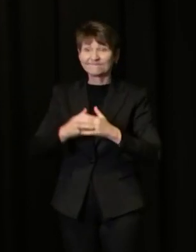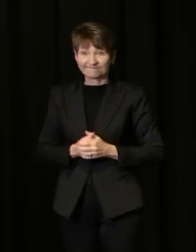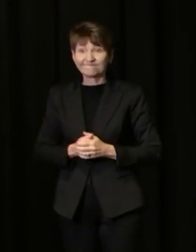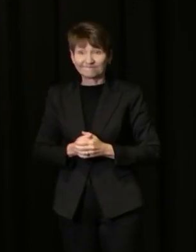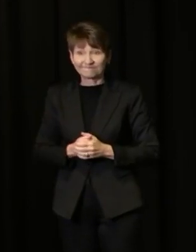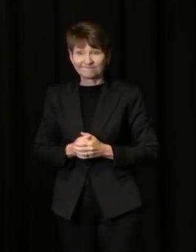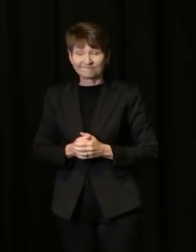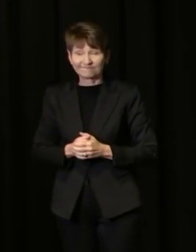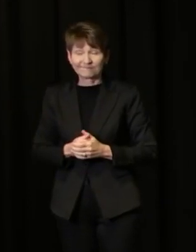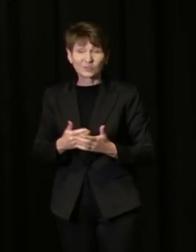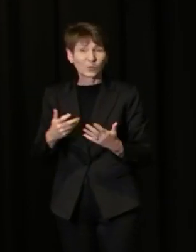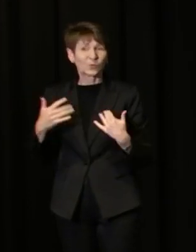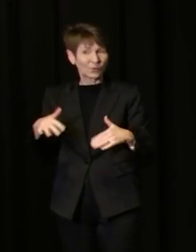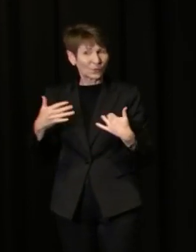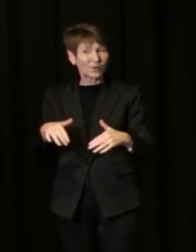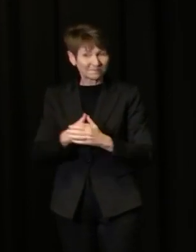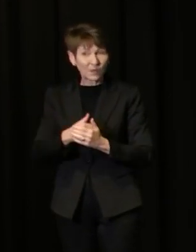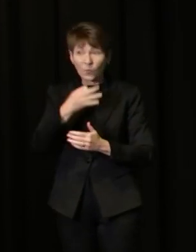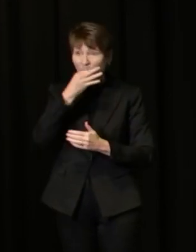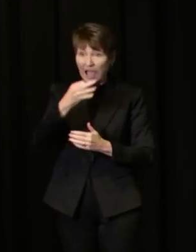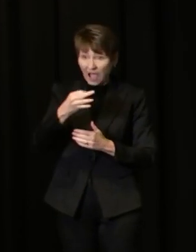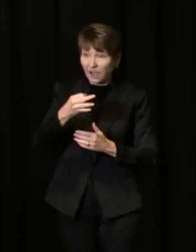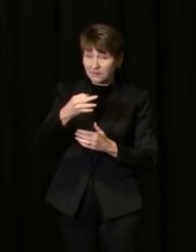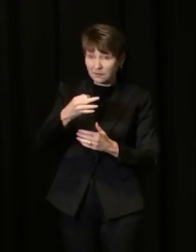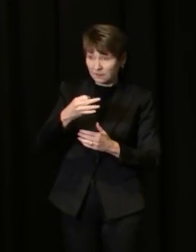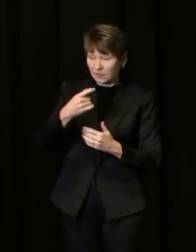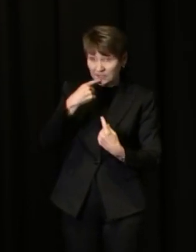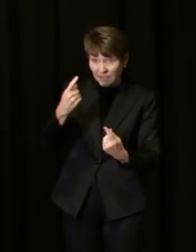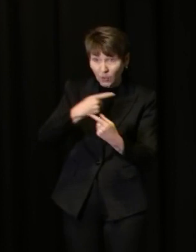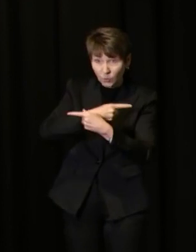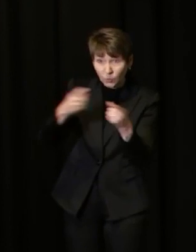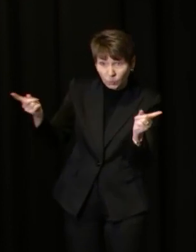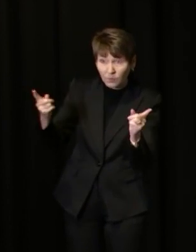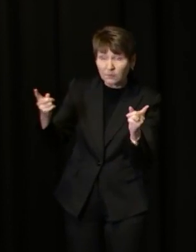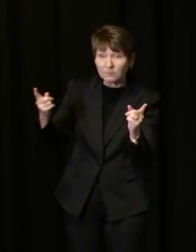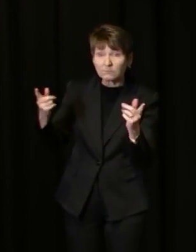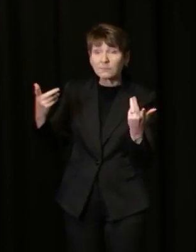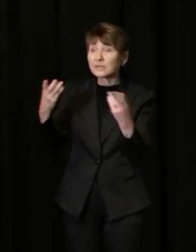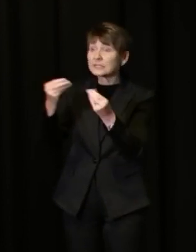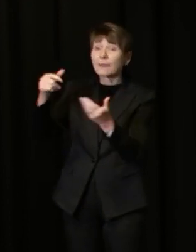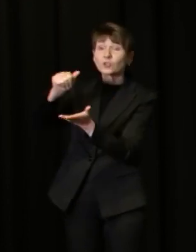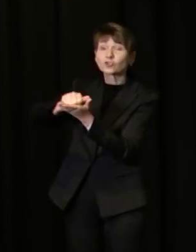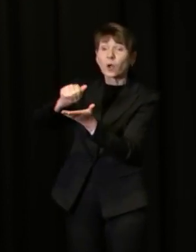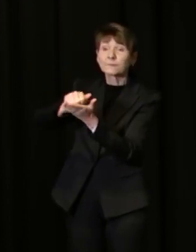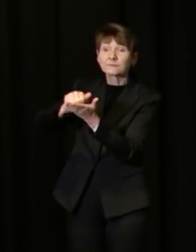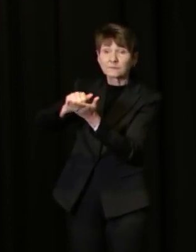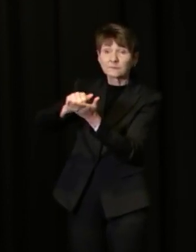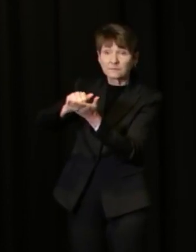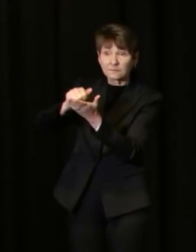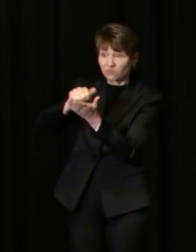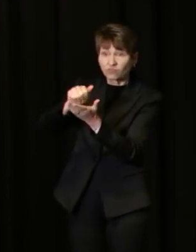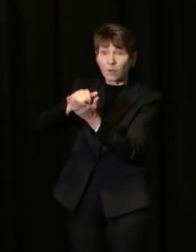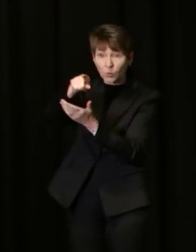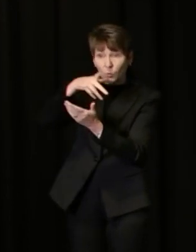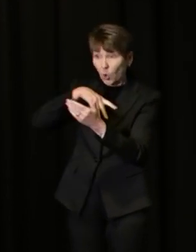to the vaccinated economy by asking and mandating that all non-essential retail will have to be